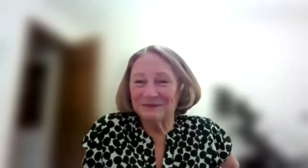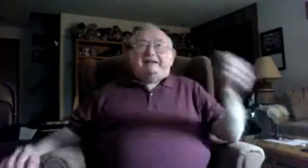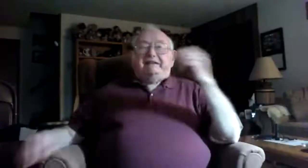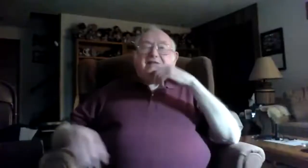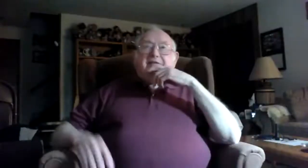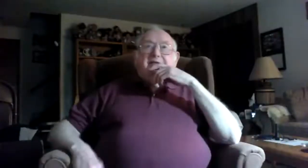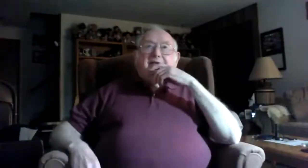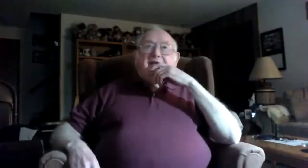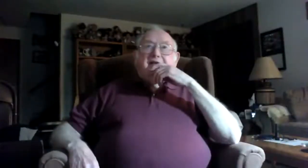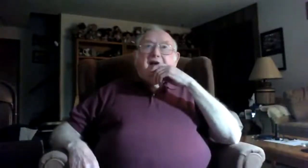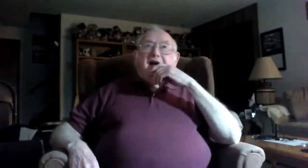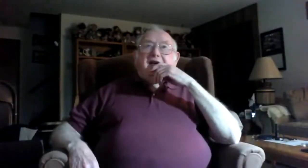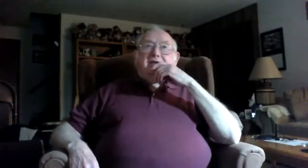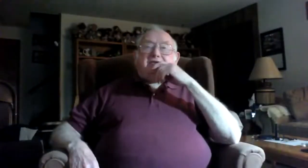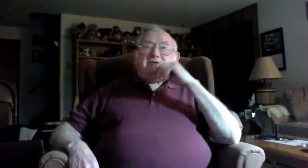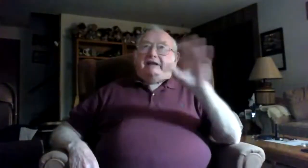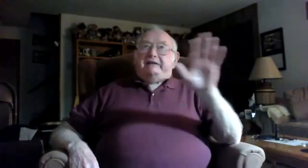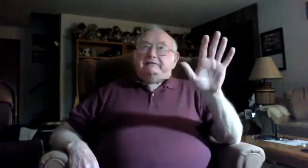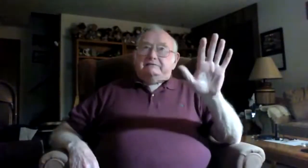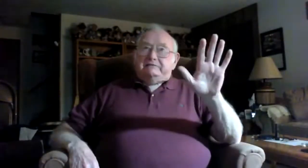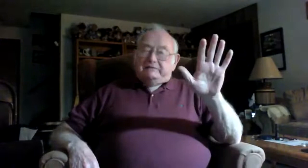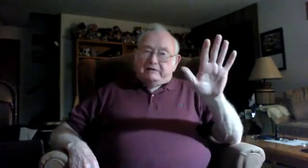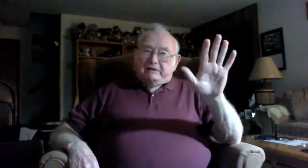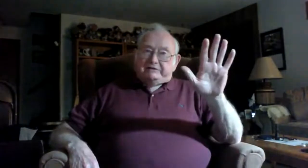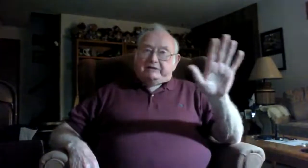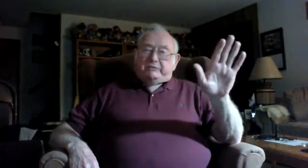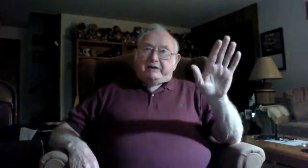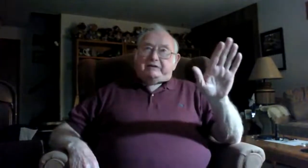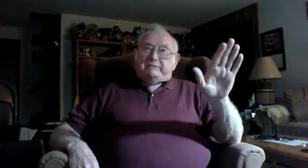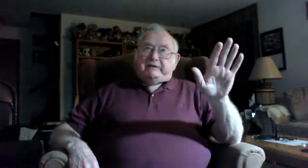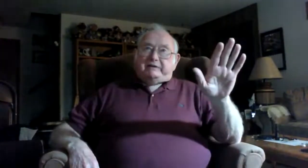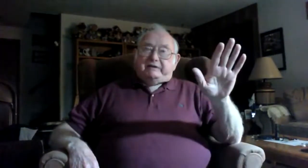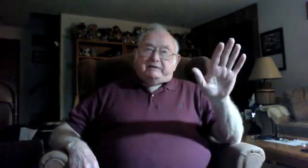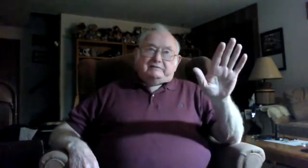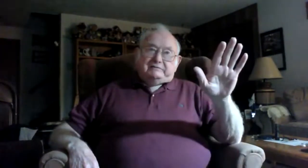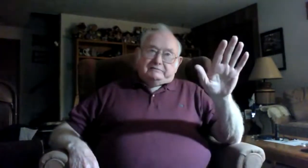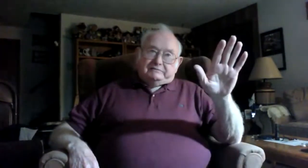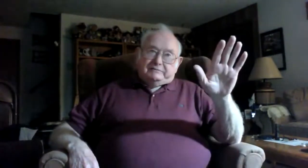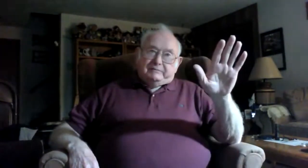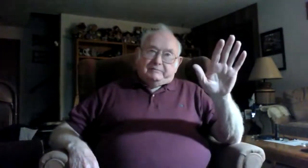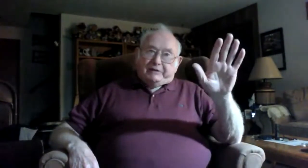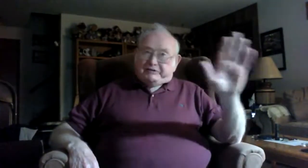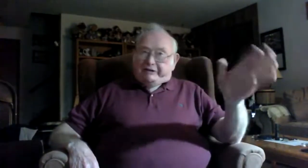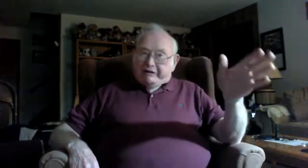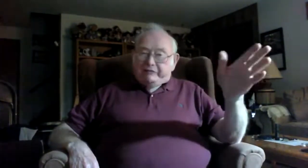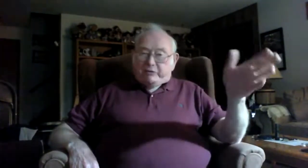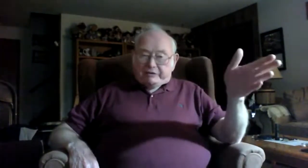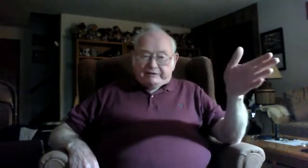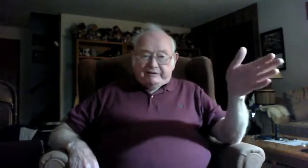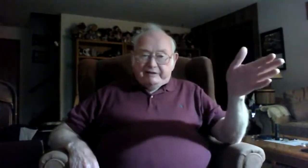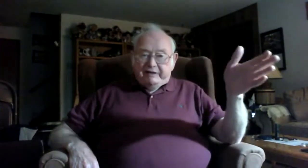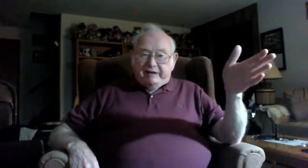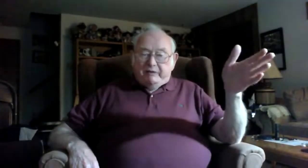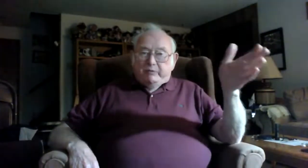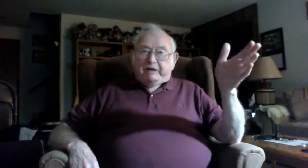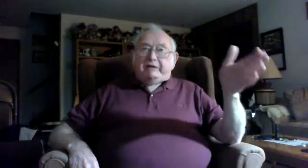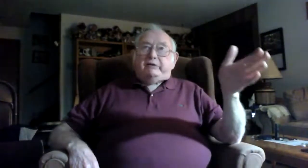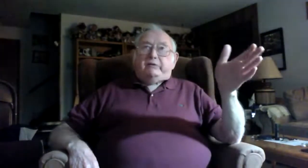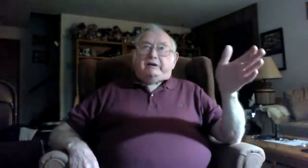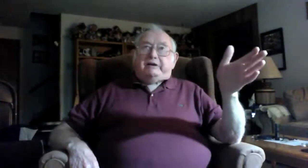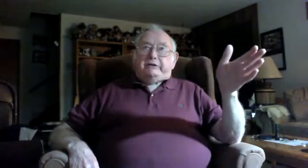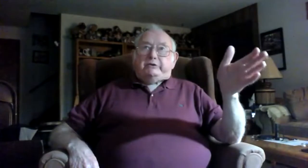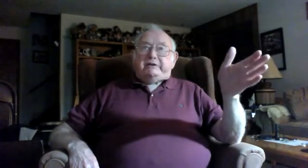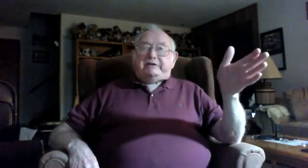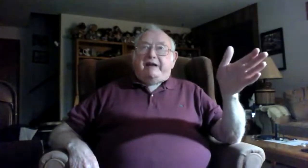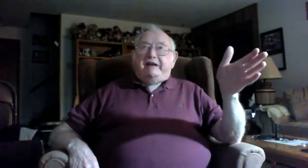Anyway, I understand our situation with budgeting, of course. What I don't